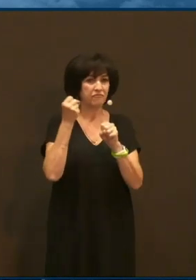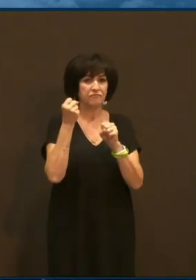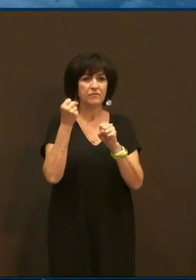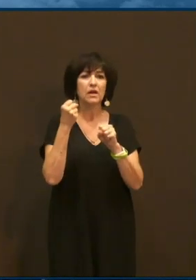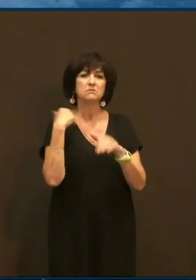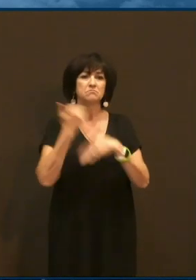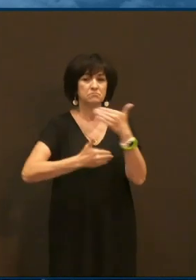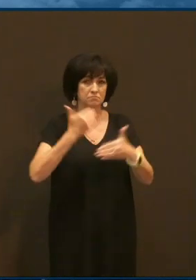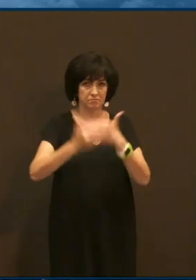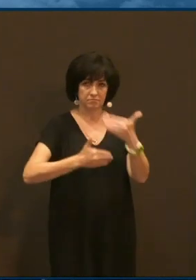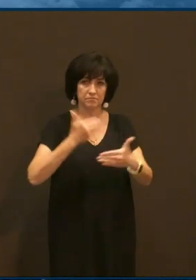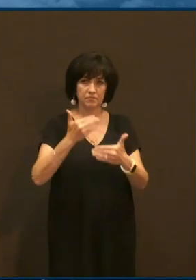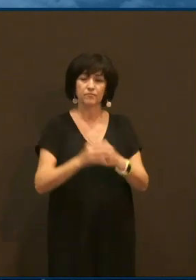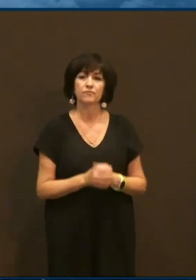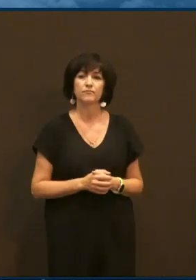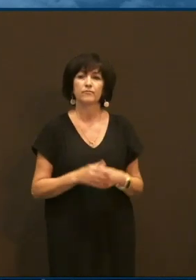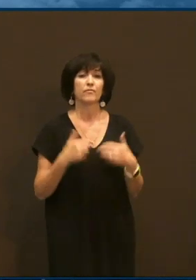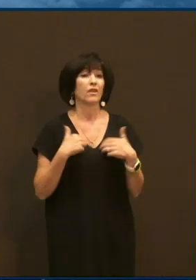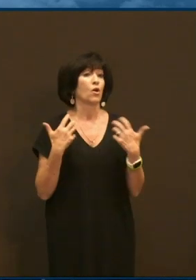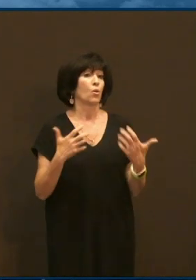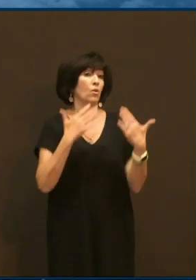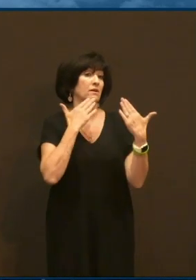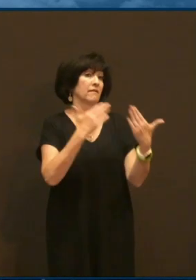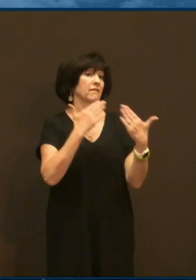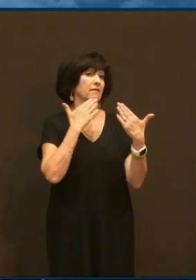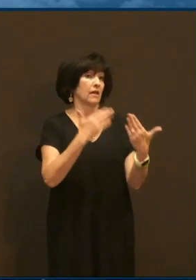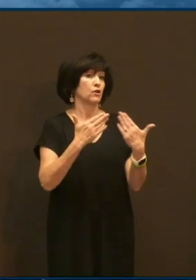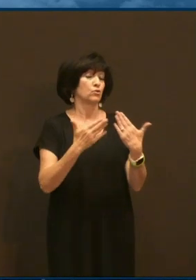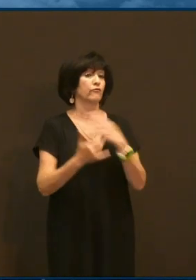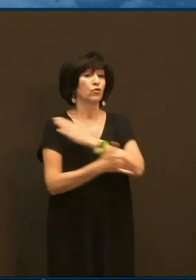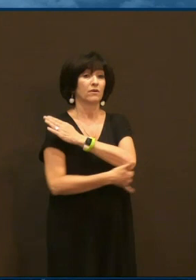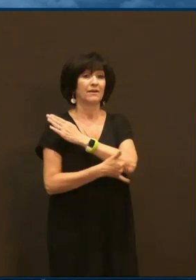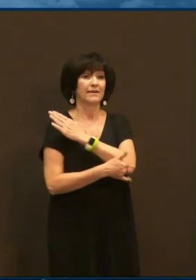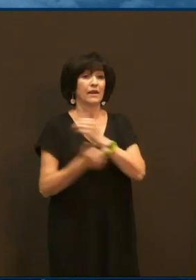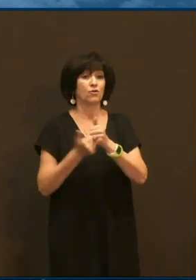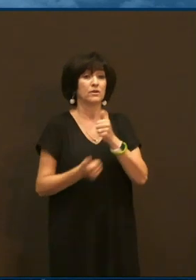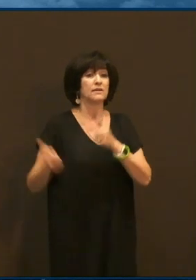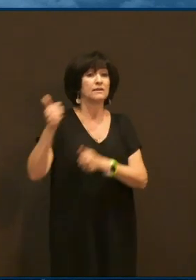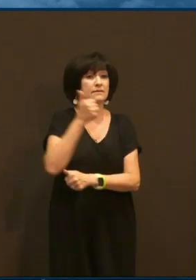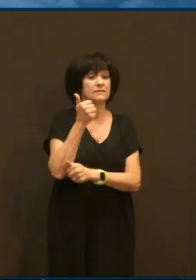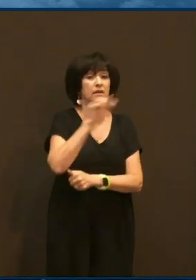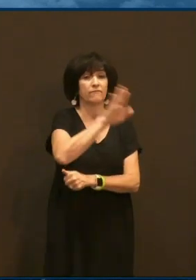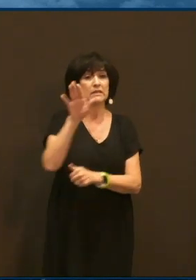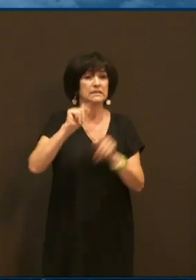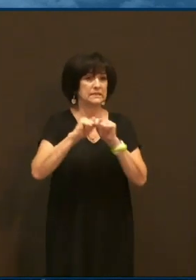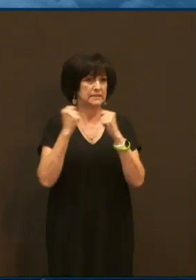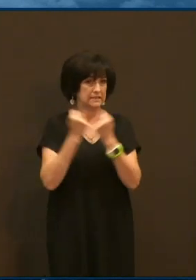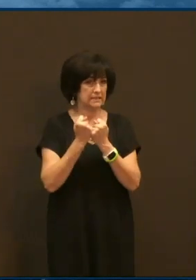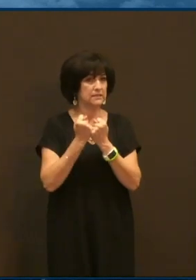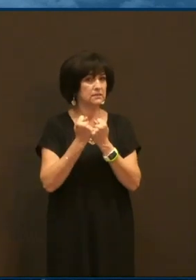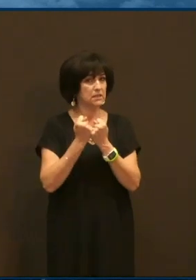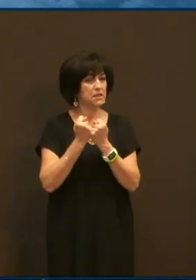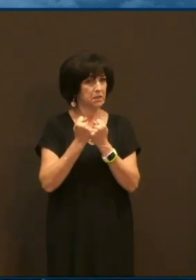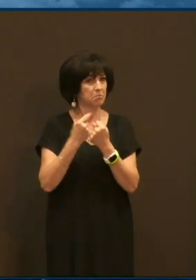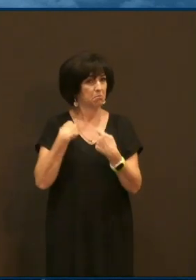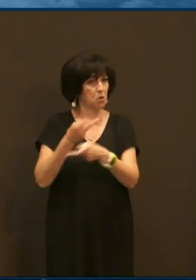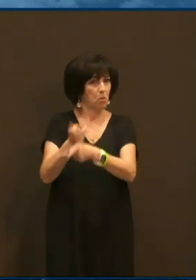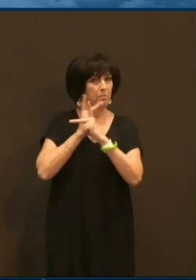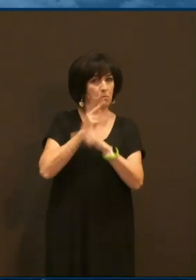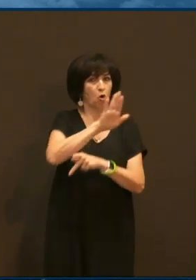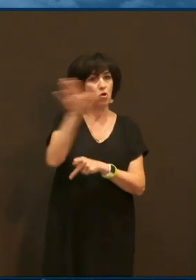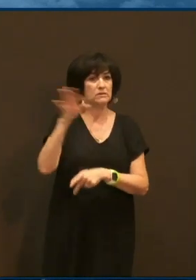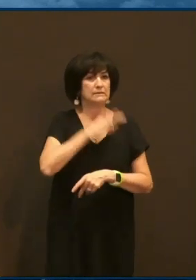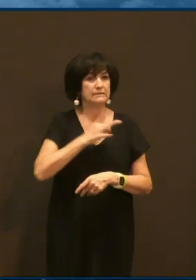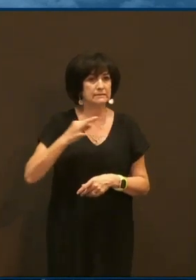Newcastle County. Thank you to the county executive and his team for providing the personnel needed to make these work so we